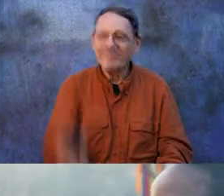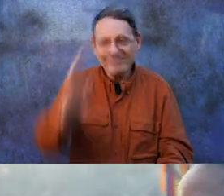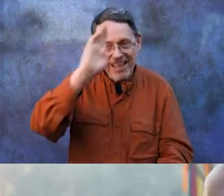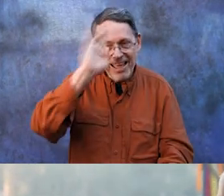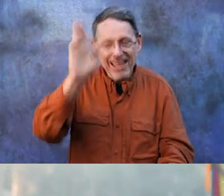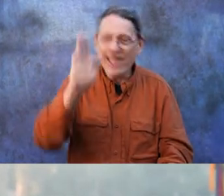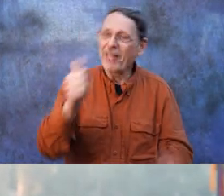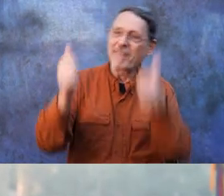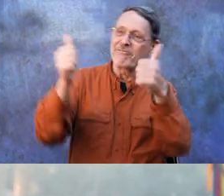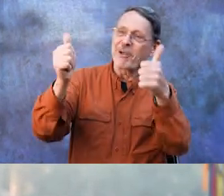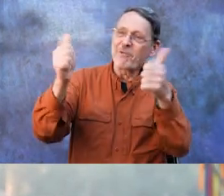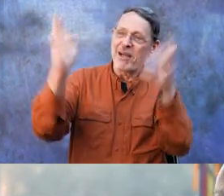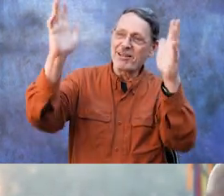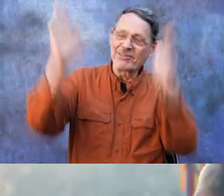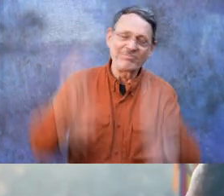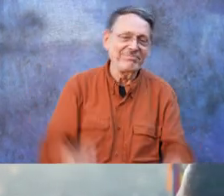Oh, hail and farewell.